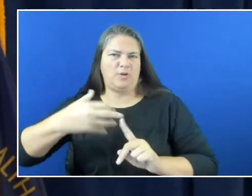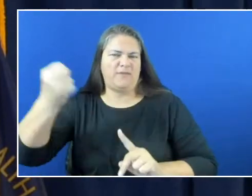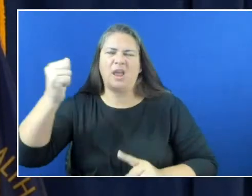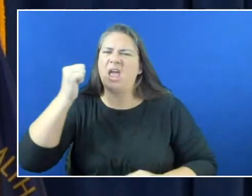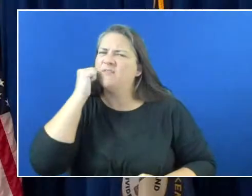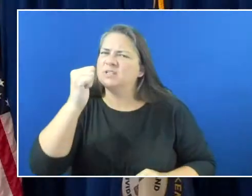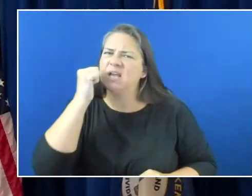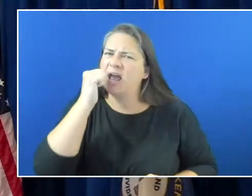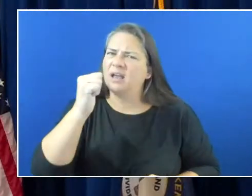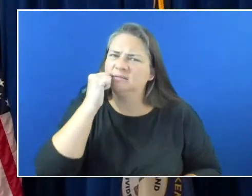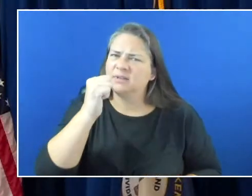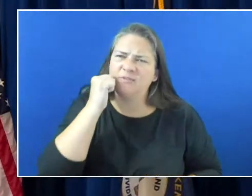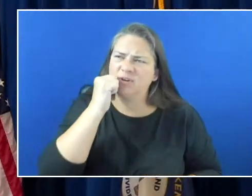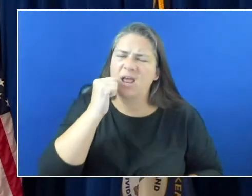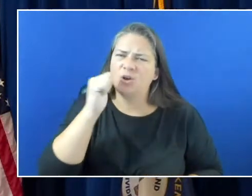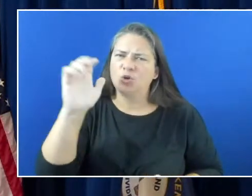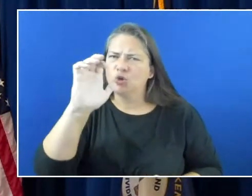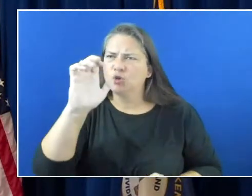Anybody else?